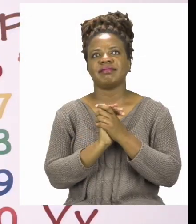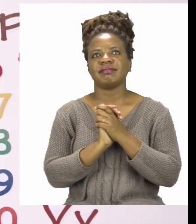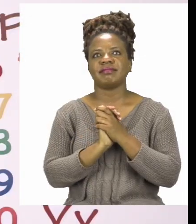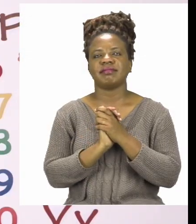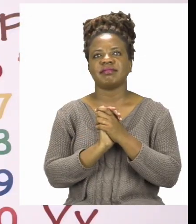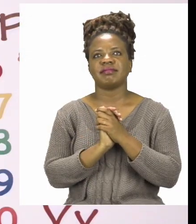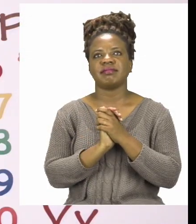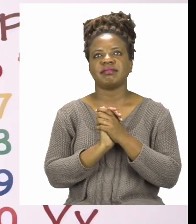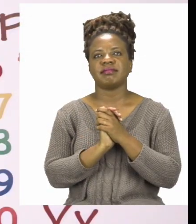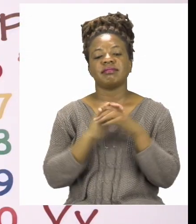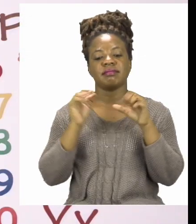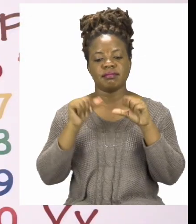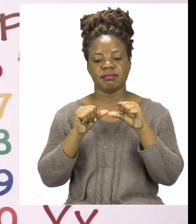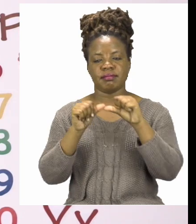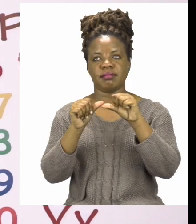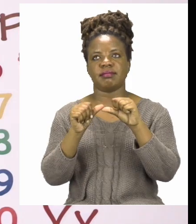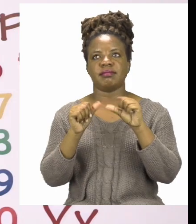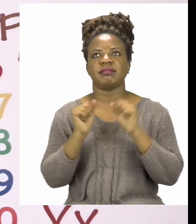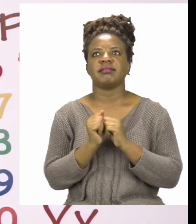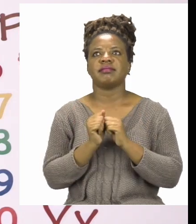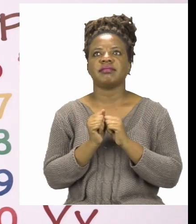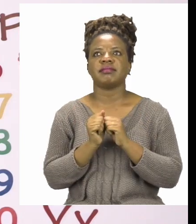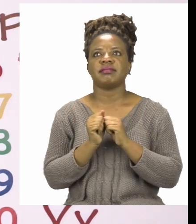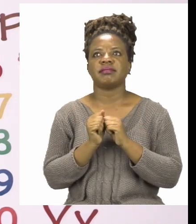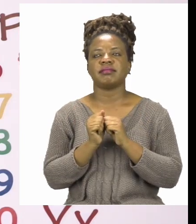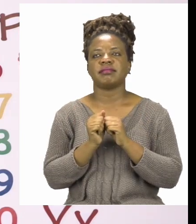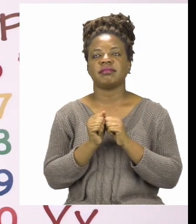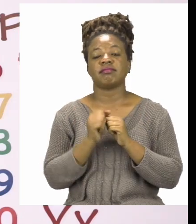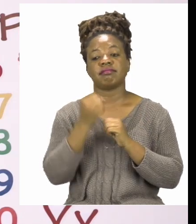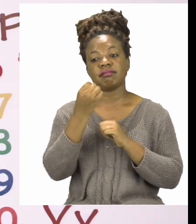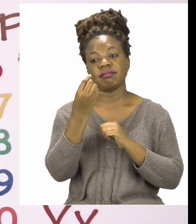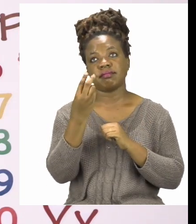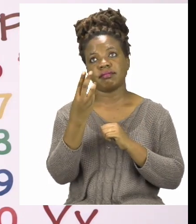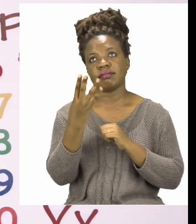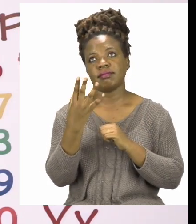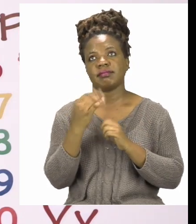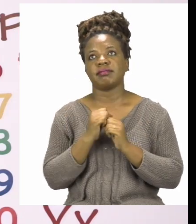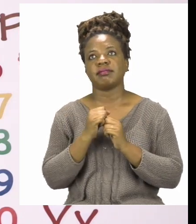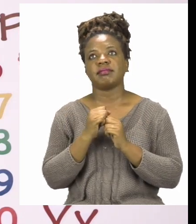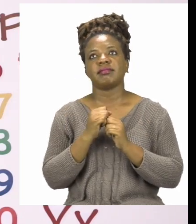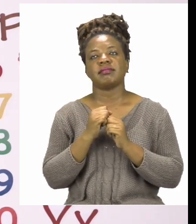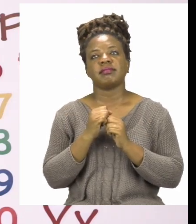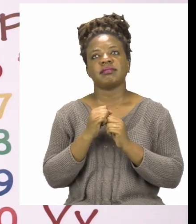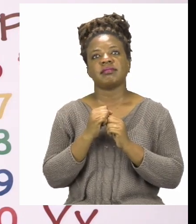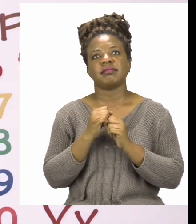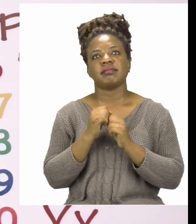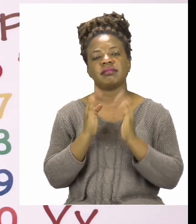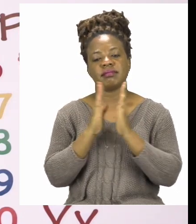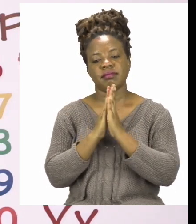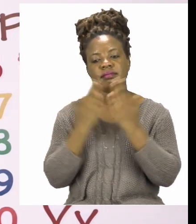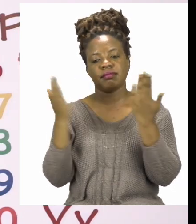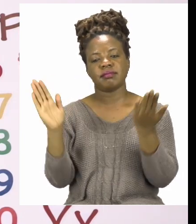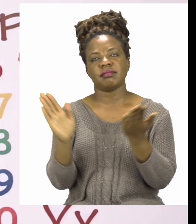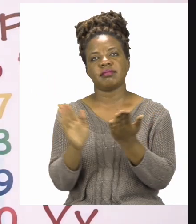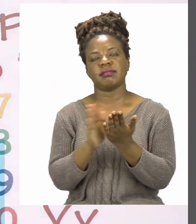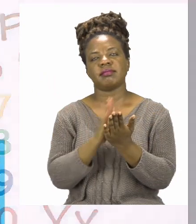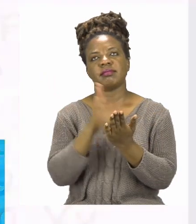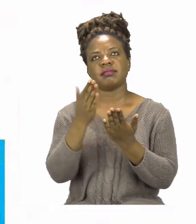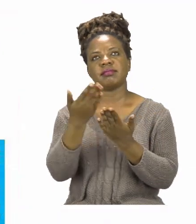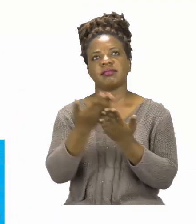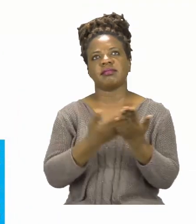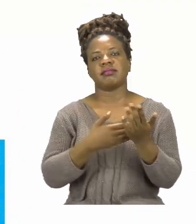Now, boys and girls, we're going to do a little bit of mathematics. We're going to start our maths today on page